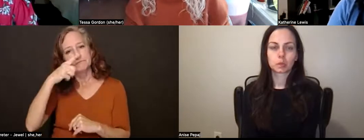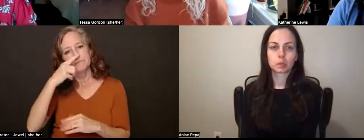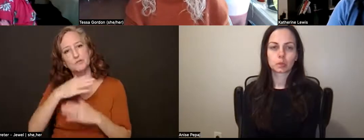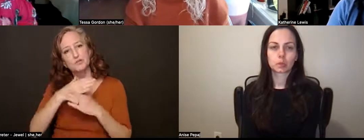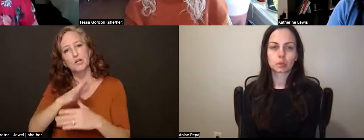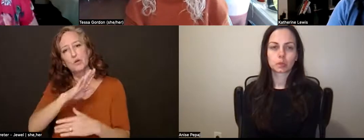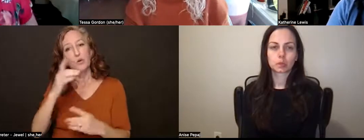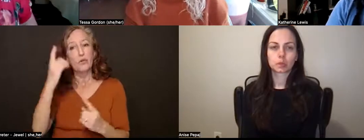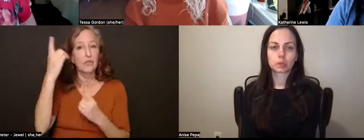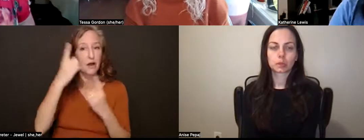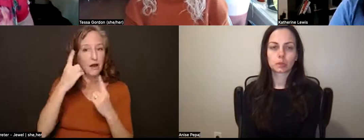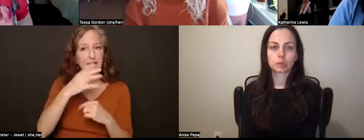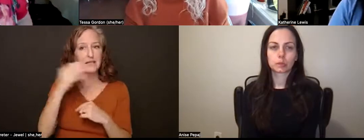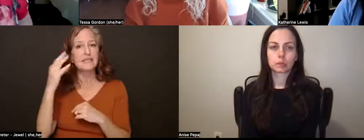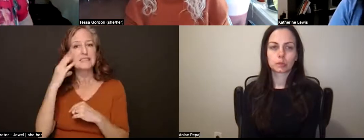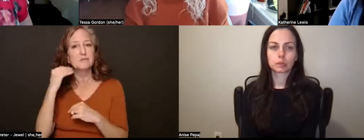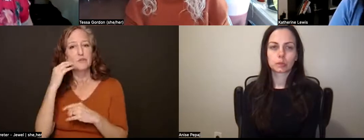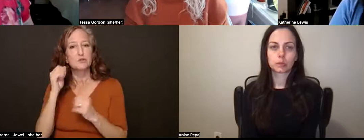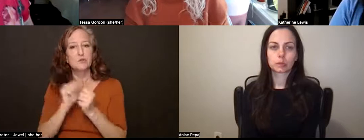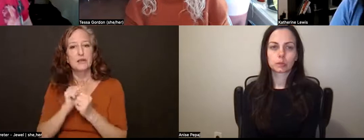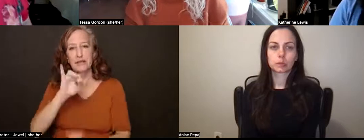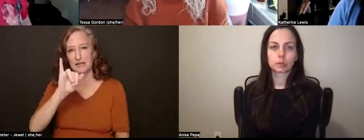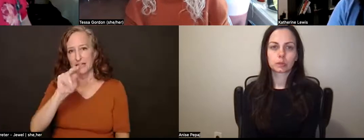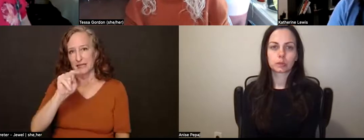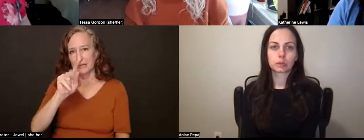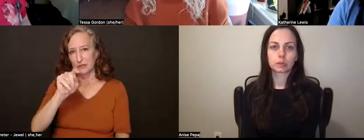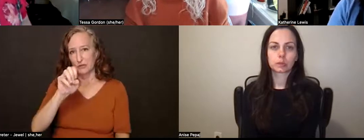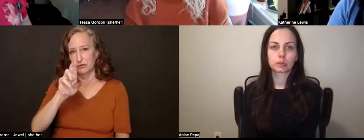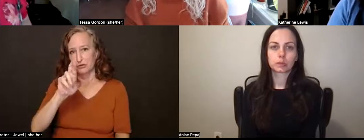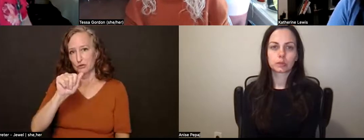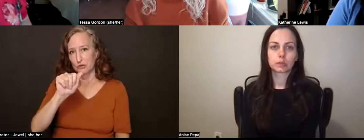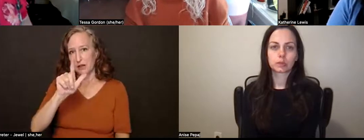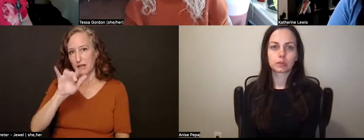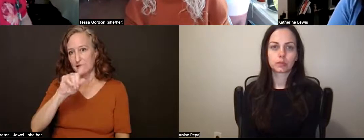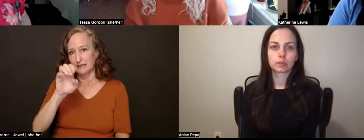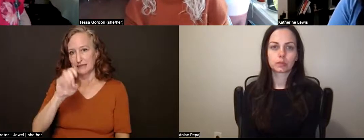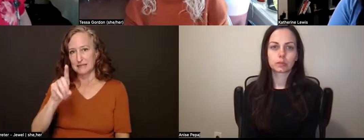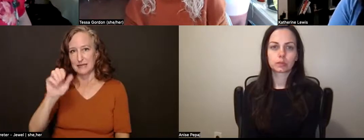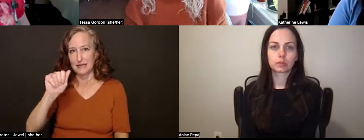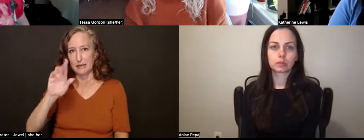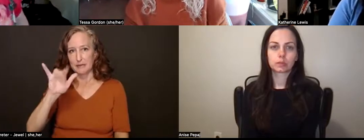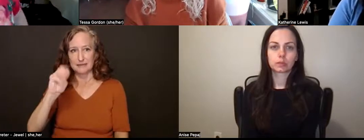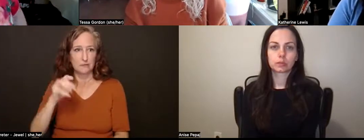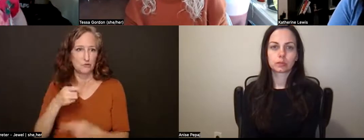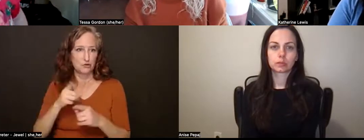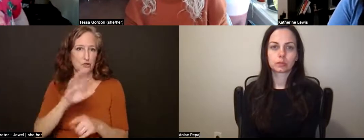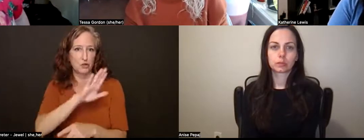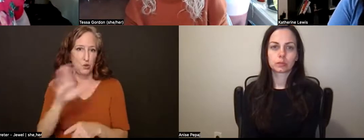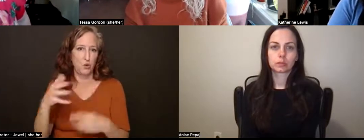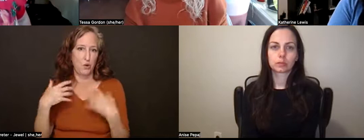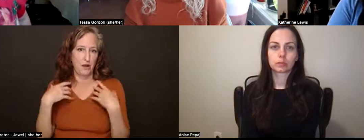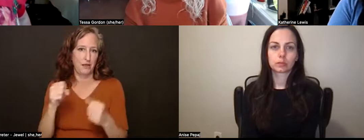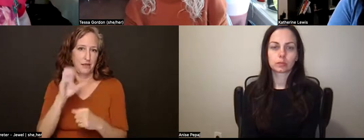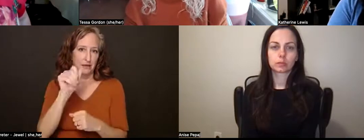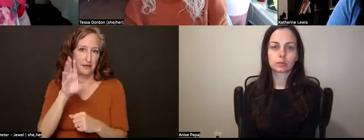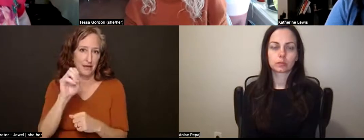and experiences with internalized ableism in your healthcare journey, and strategies that you